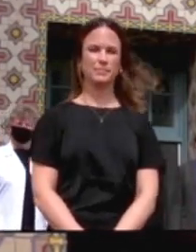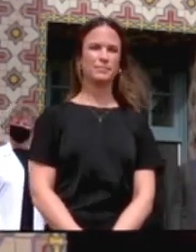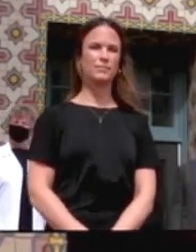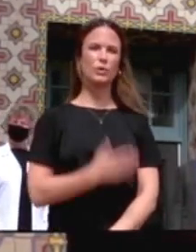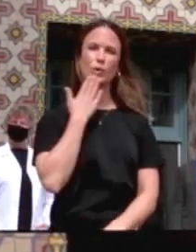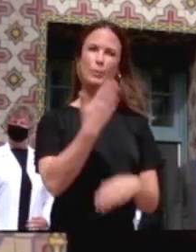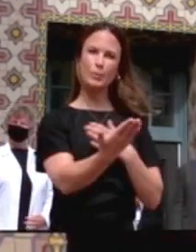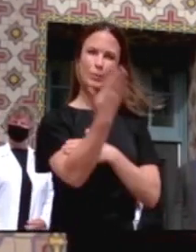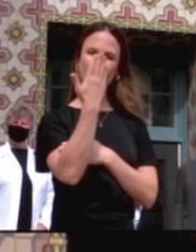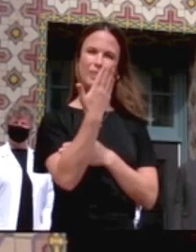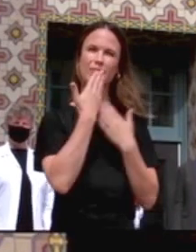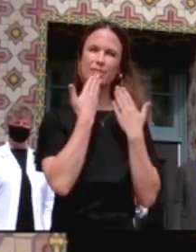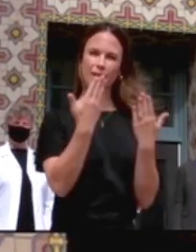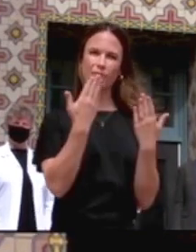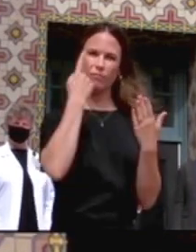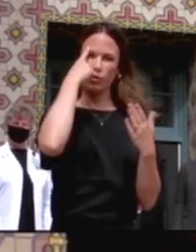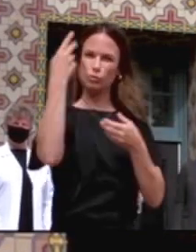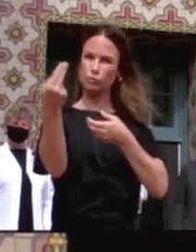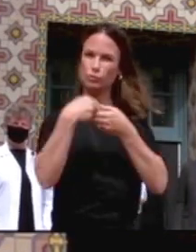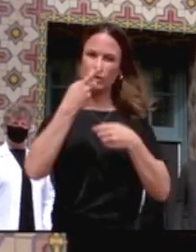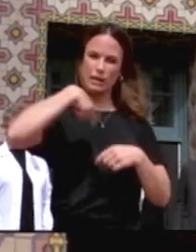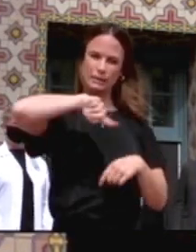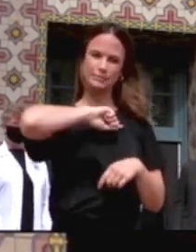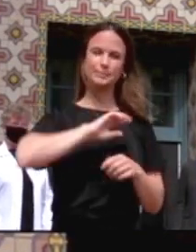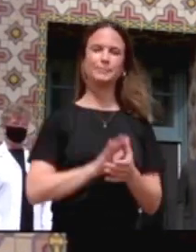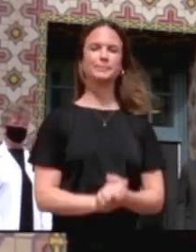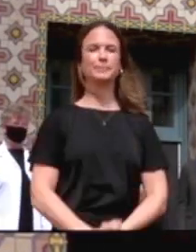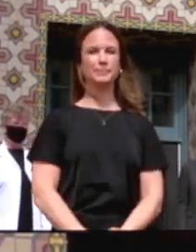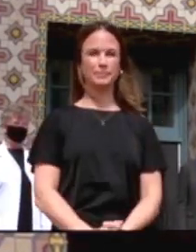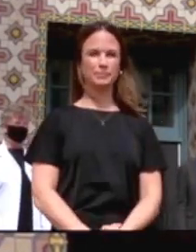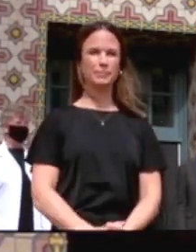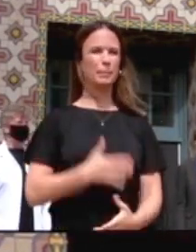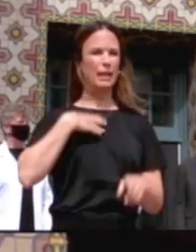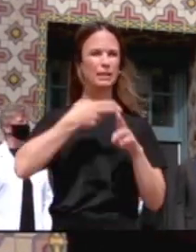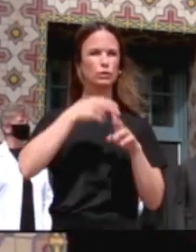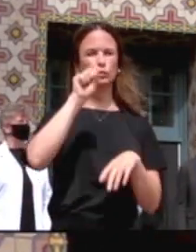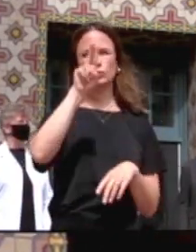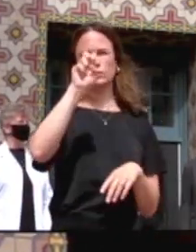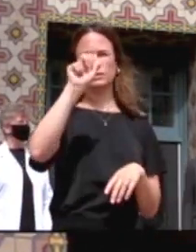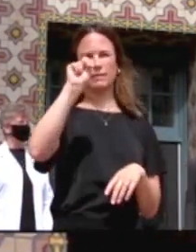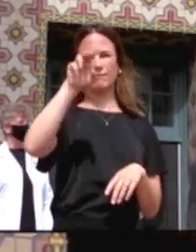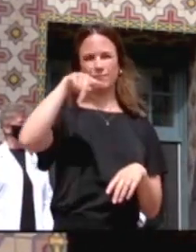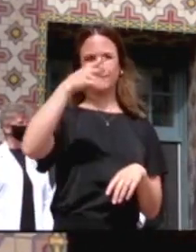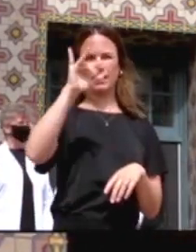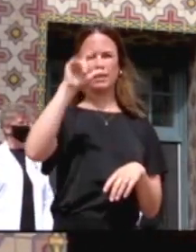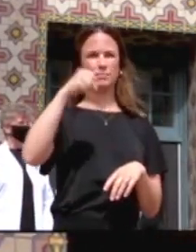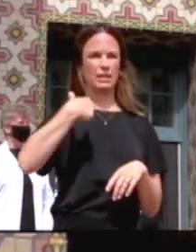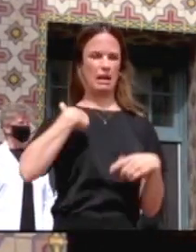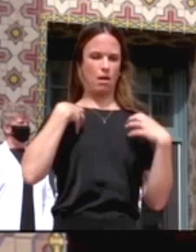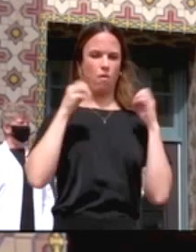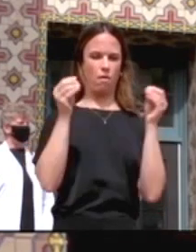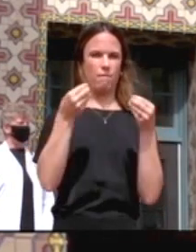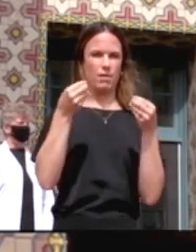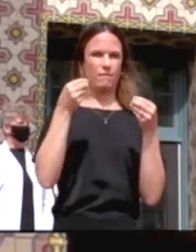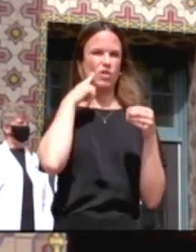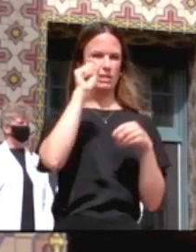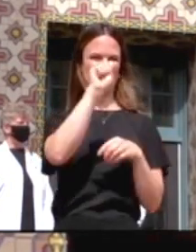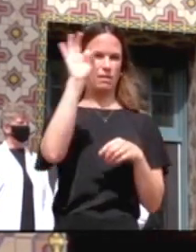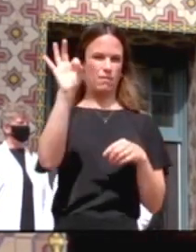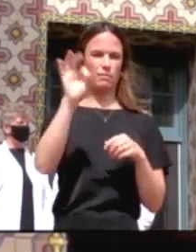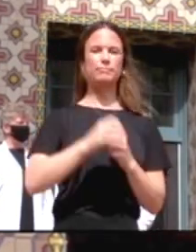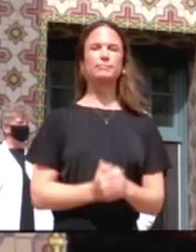Good morning, and thank you for joining us. My name is Susan Phillip. I'm the health officer for the City and County of San